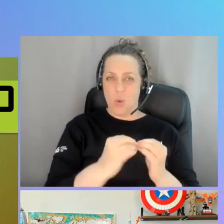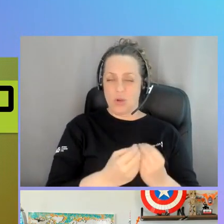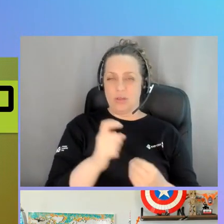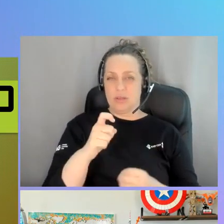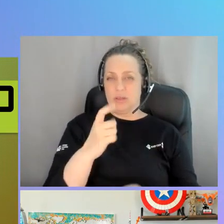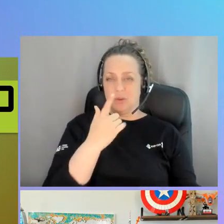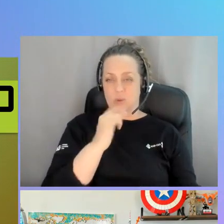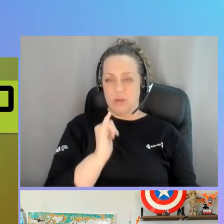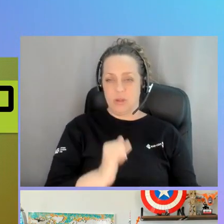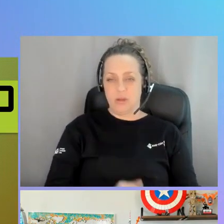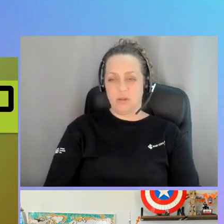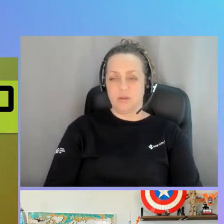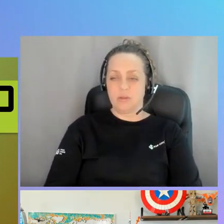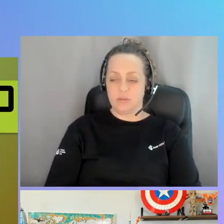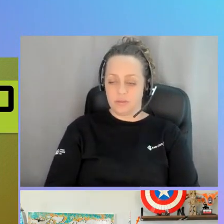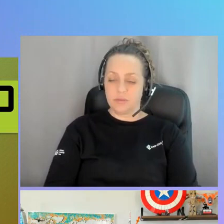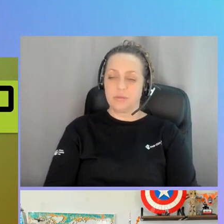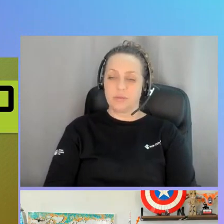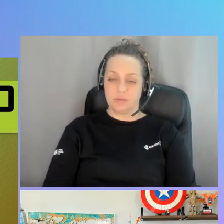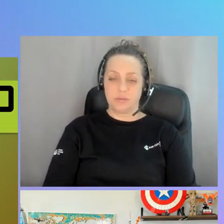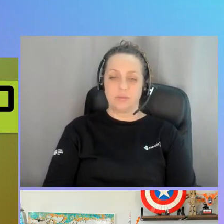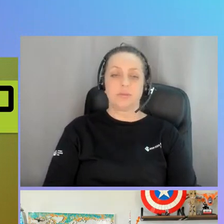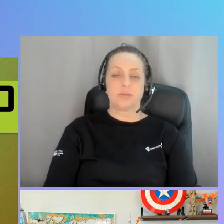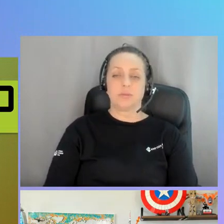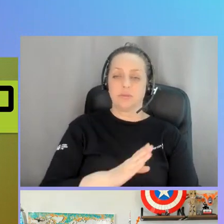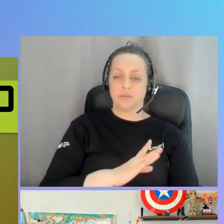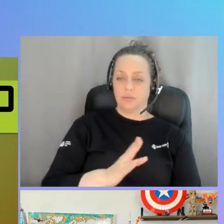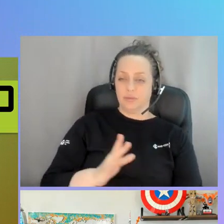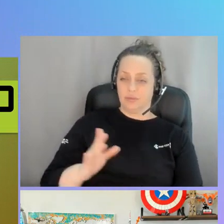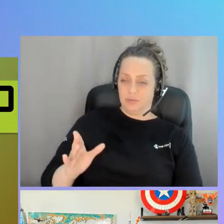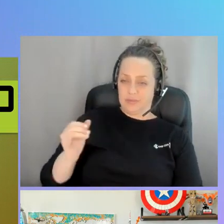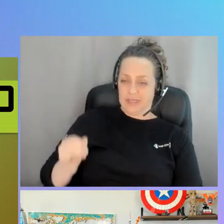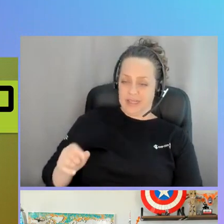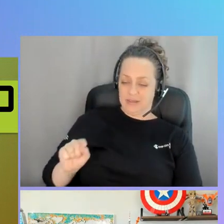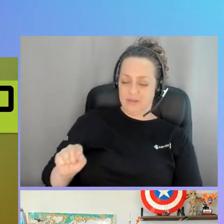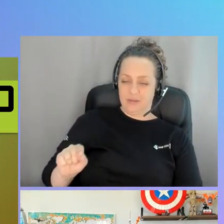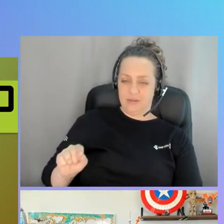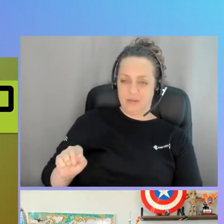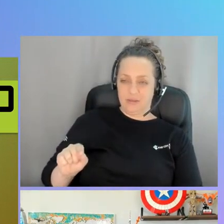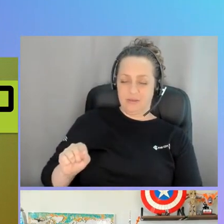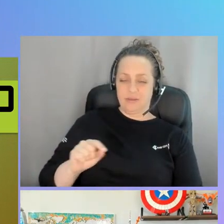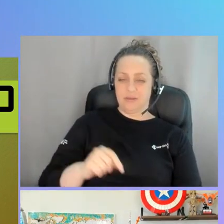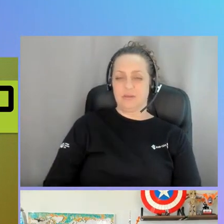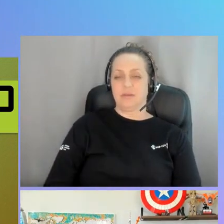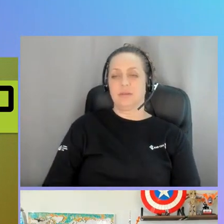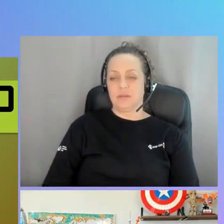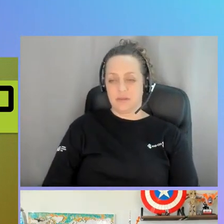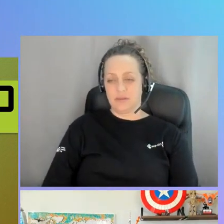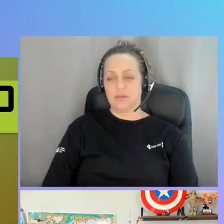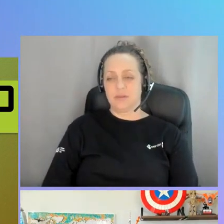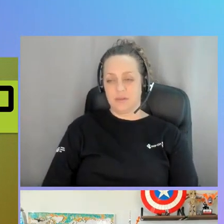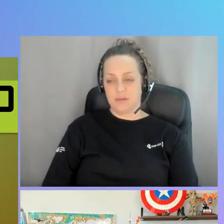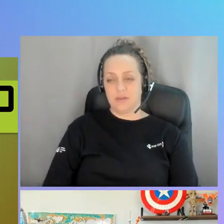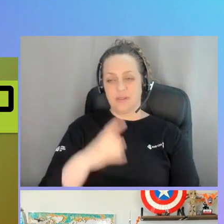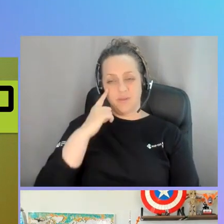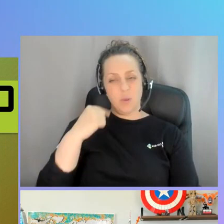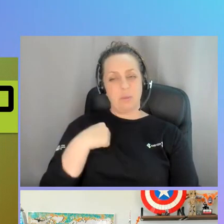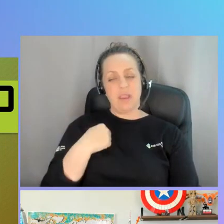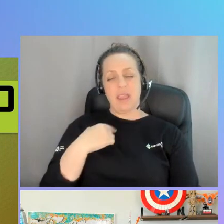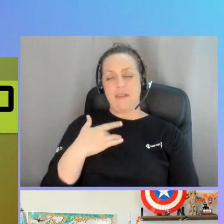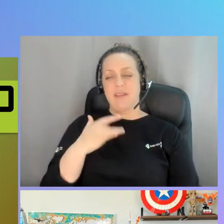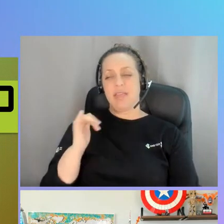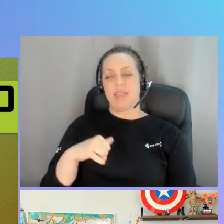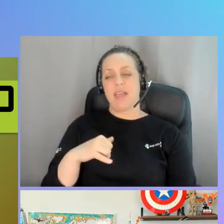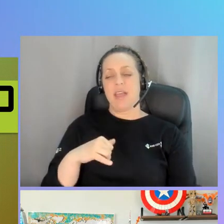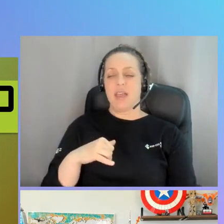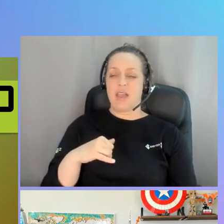needs. And then lastly, I put it last here. This was actually, at least for me, the kind of